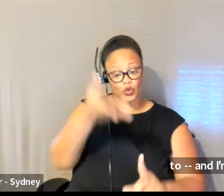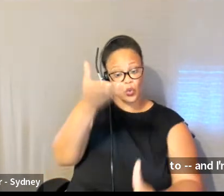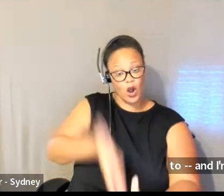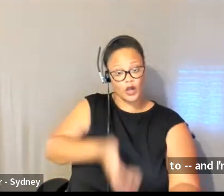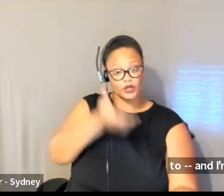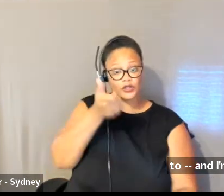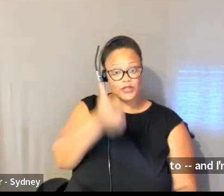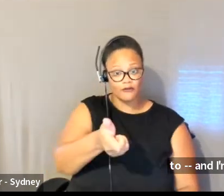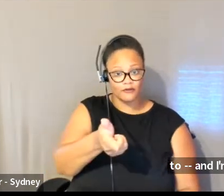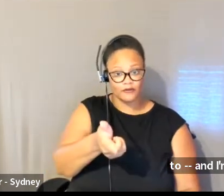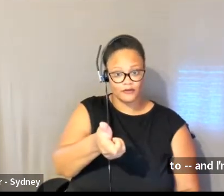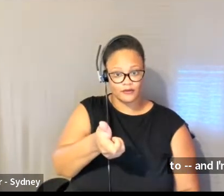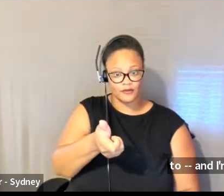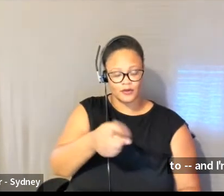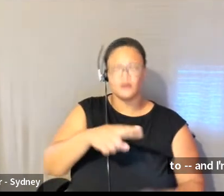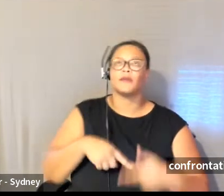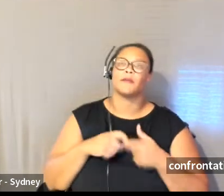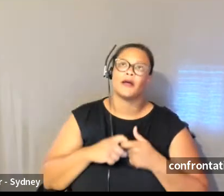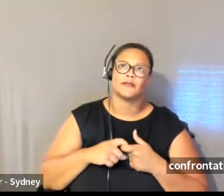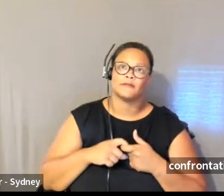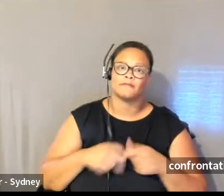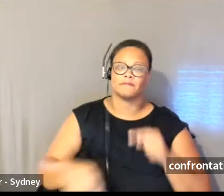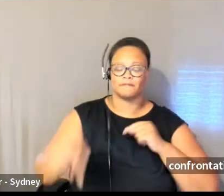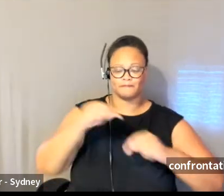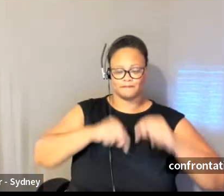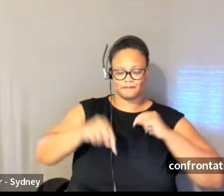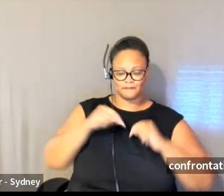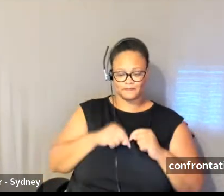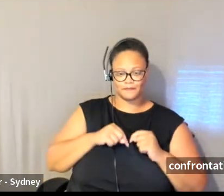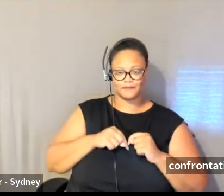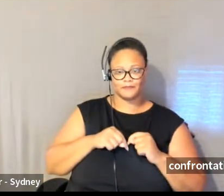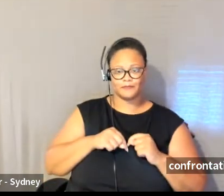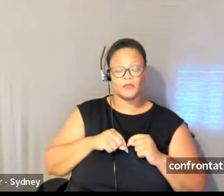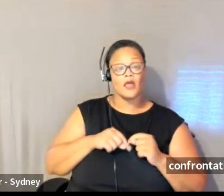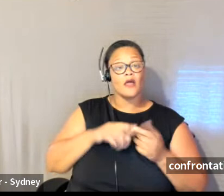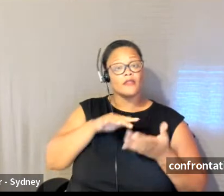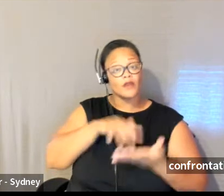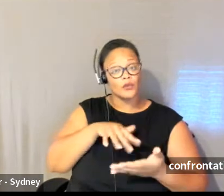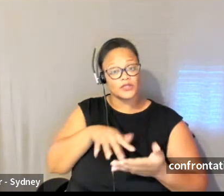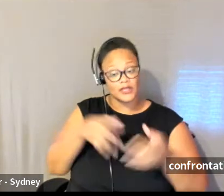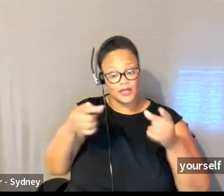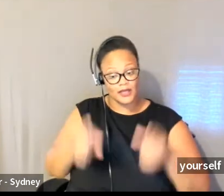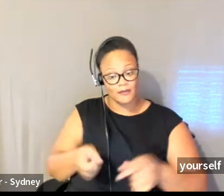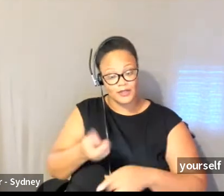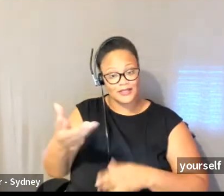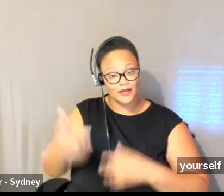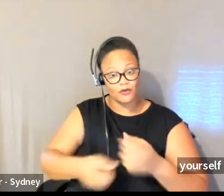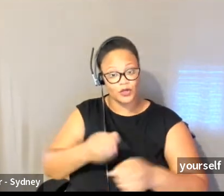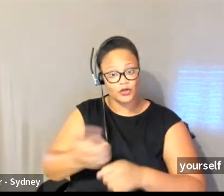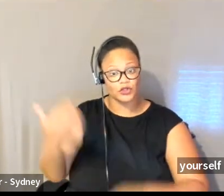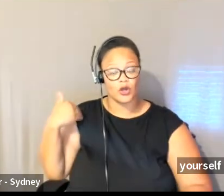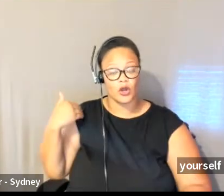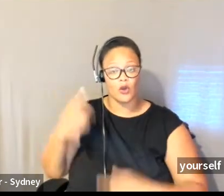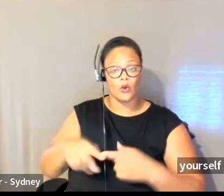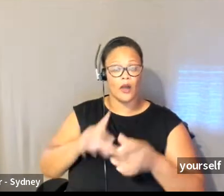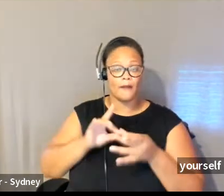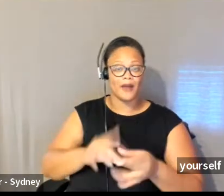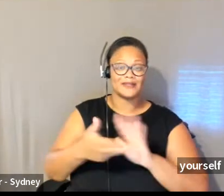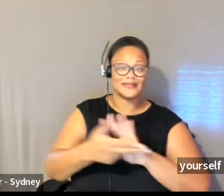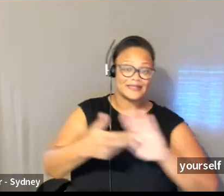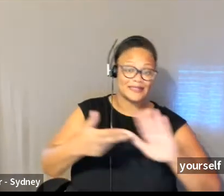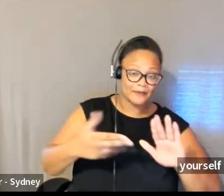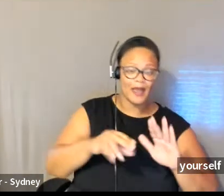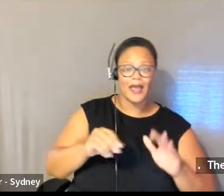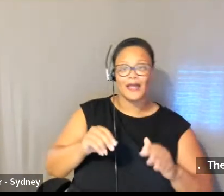I'm going to pause. I'm going to rewind. And I'm going to say, there was a study done several years ago, and it was around stigma and disability. And it was done in